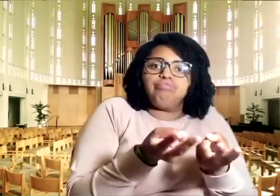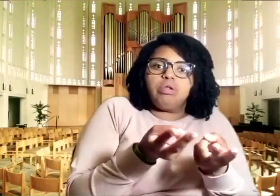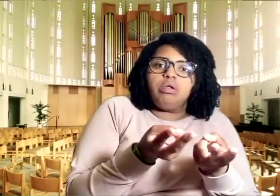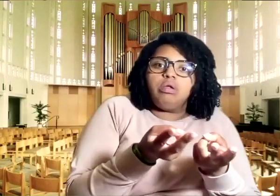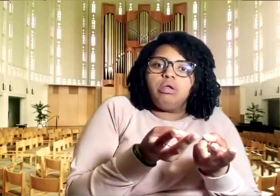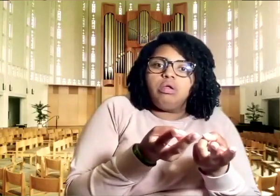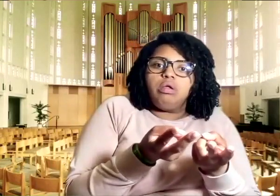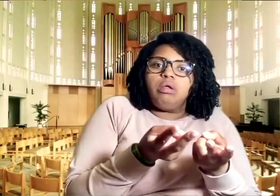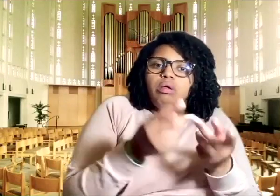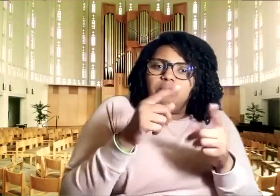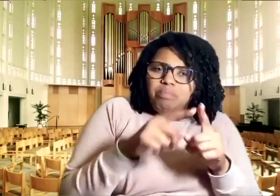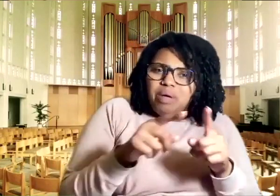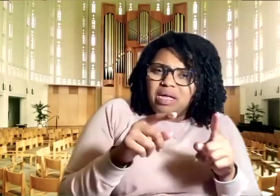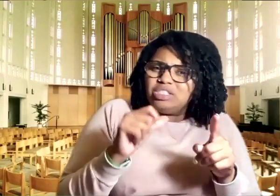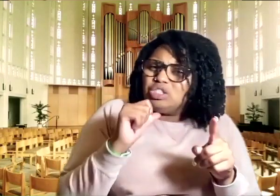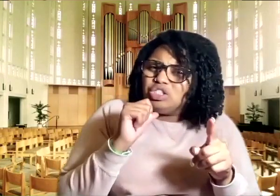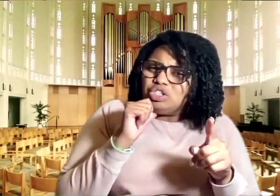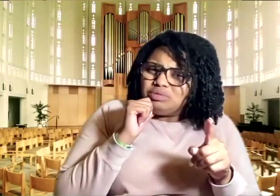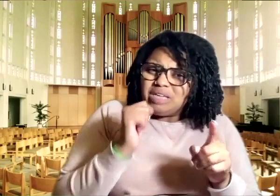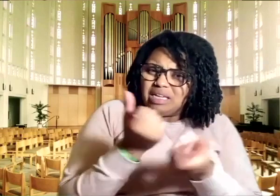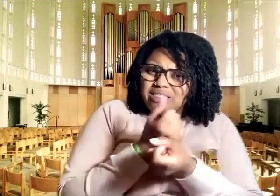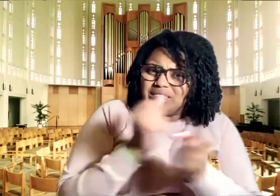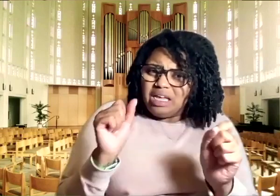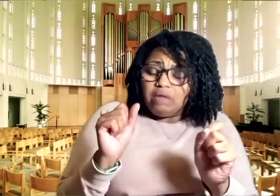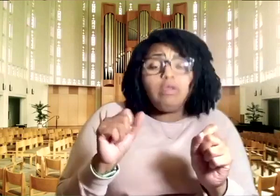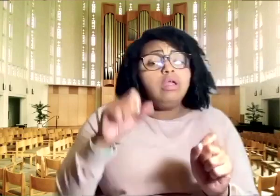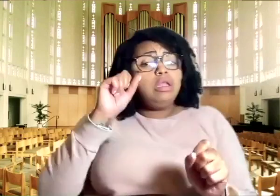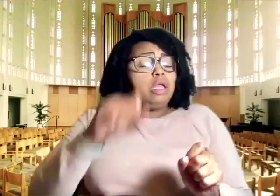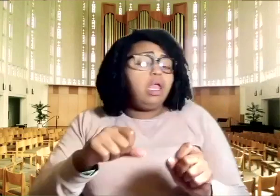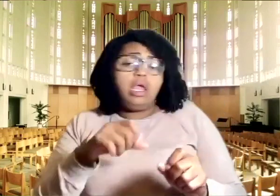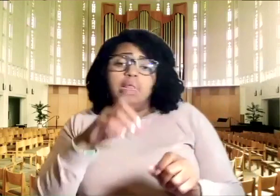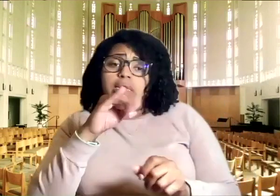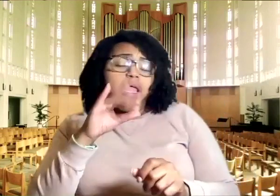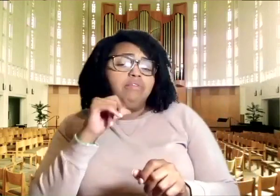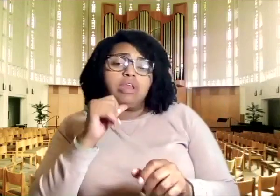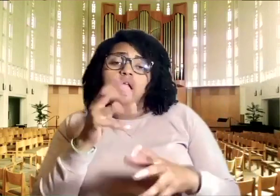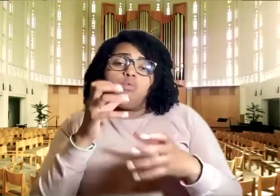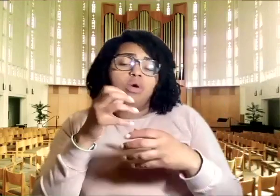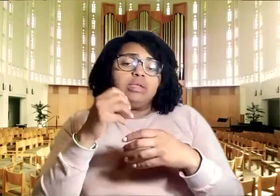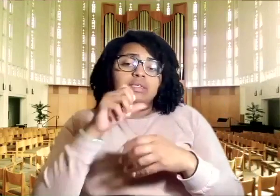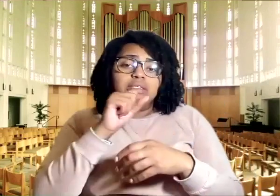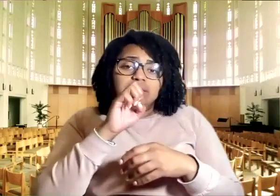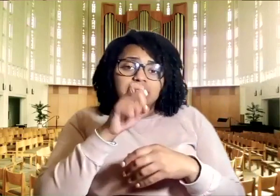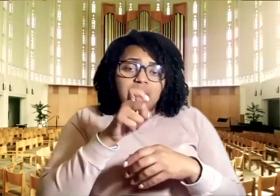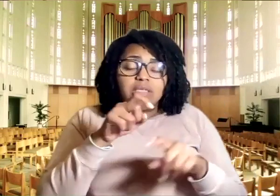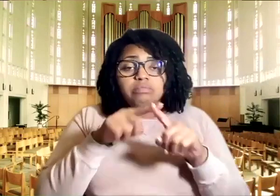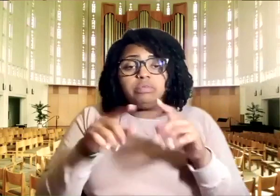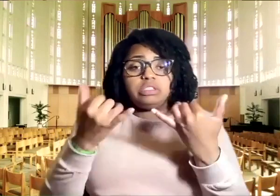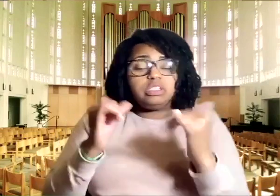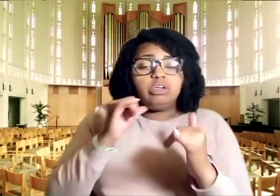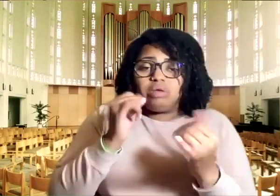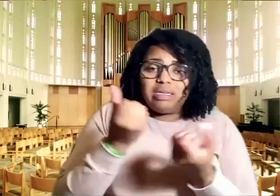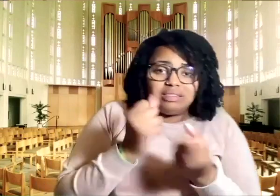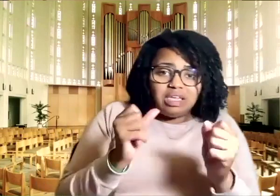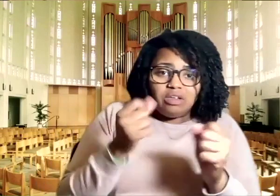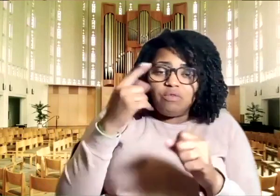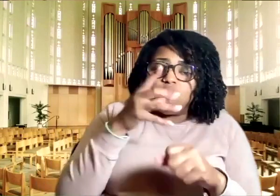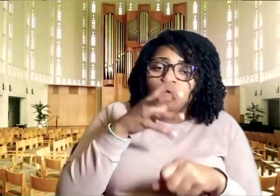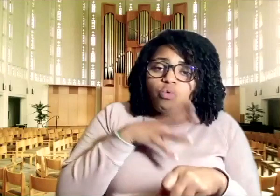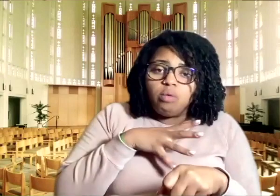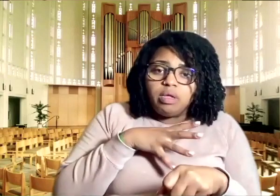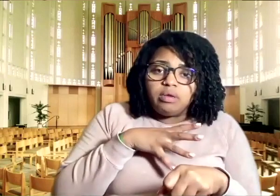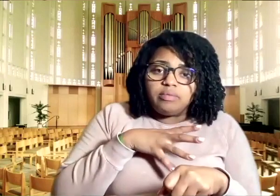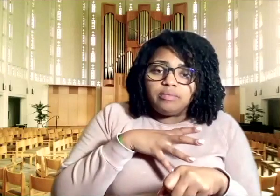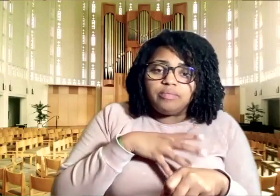And then there are verses that are cut out, but the prophet Nathan is still around, and Nathan employs